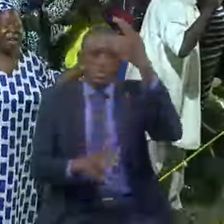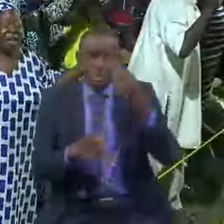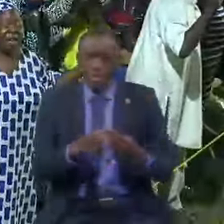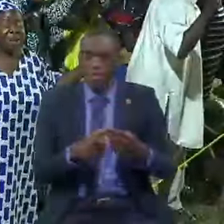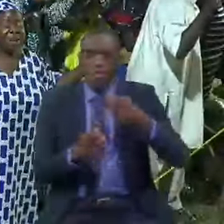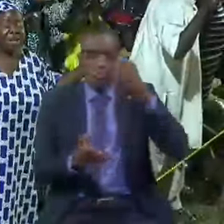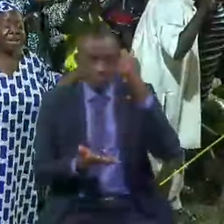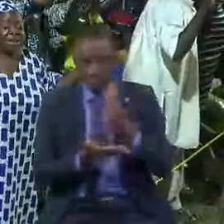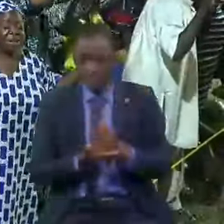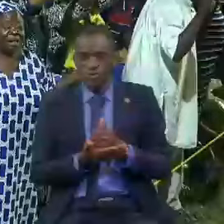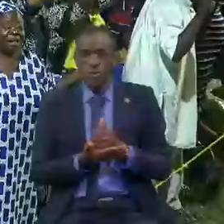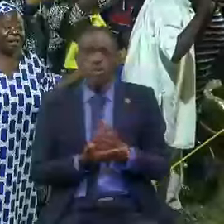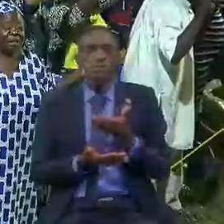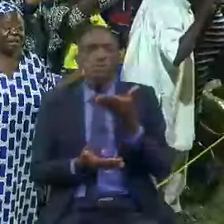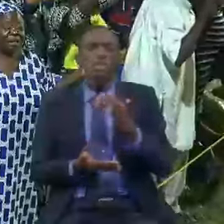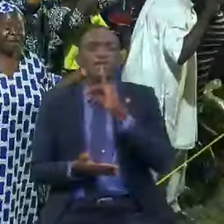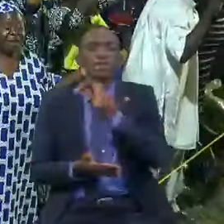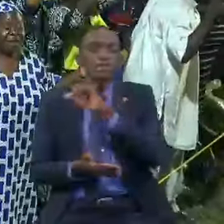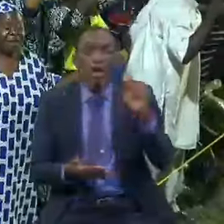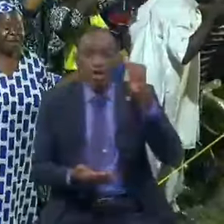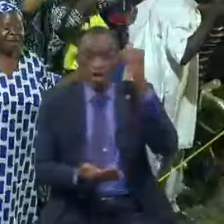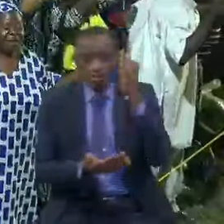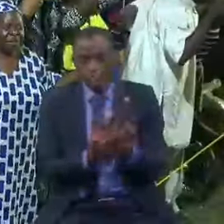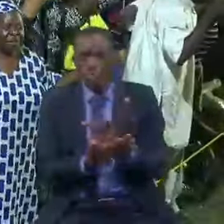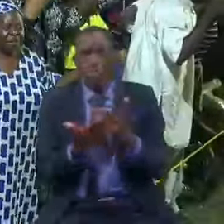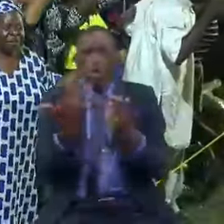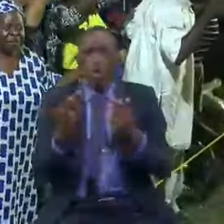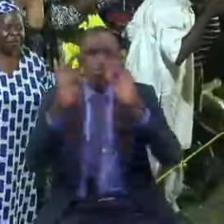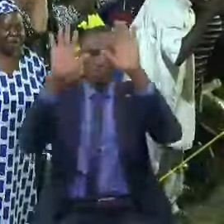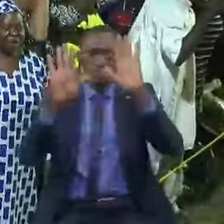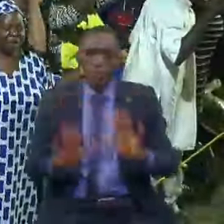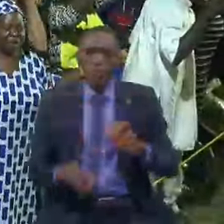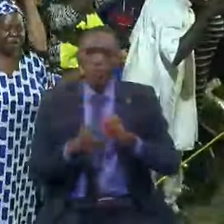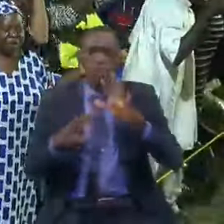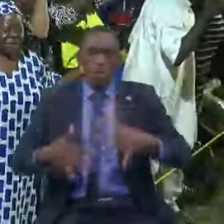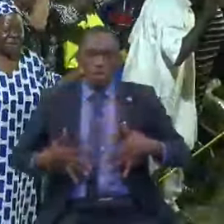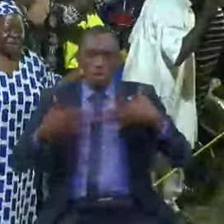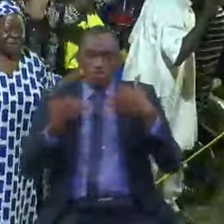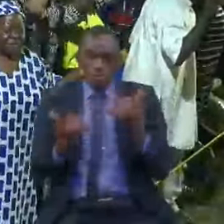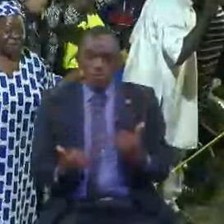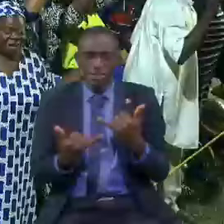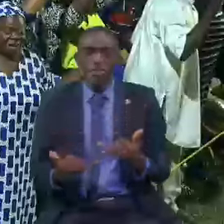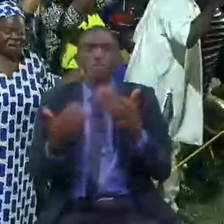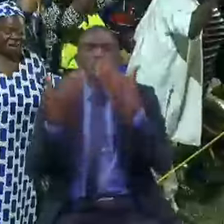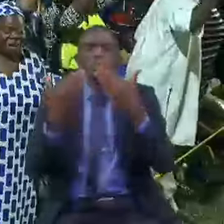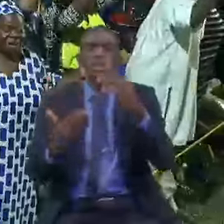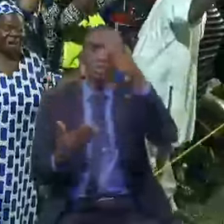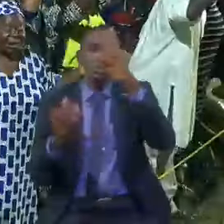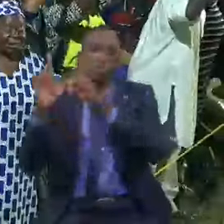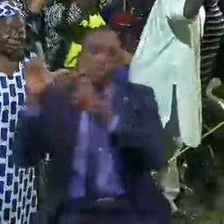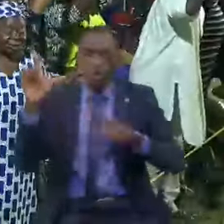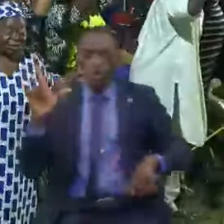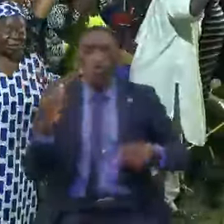a confirmation of miracle in your life right now. Thank you, Lord. Thank you,